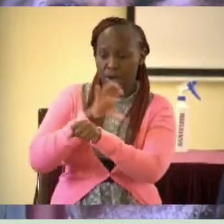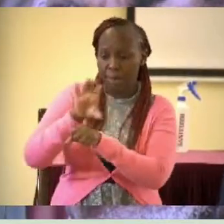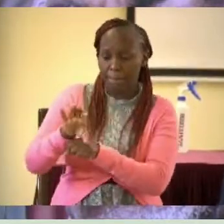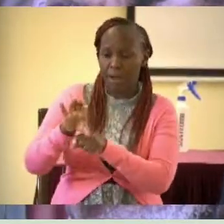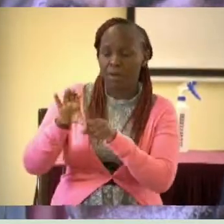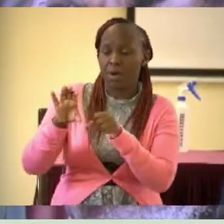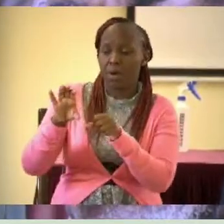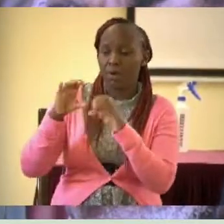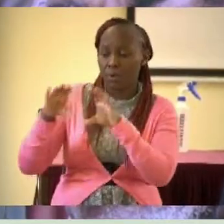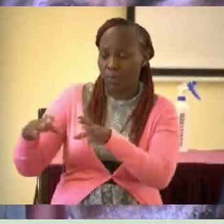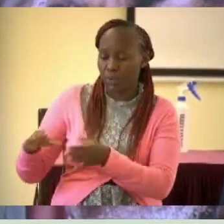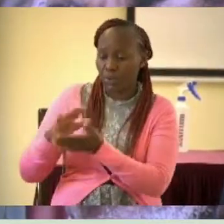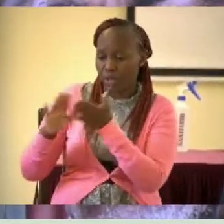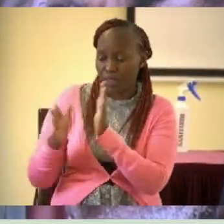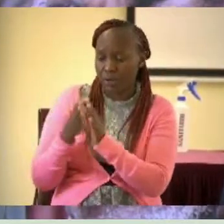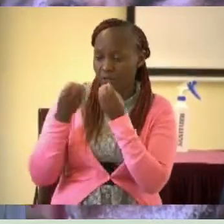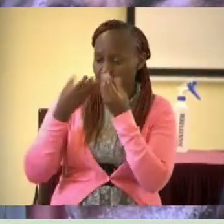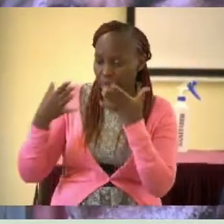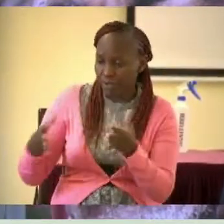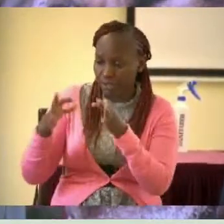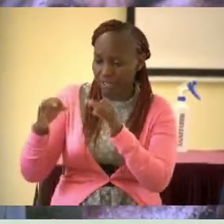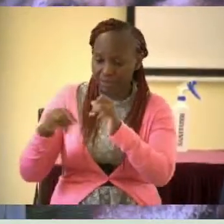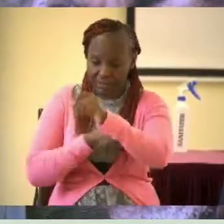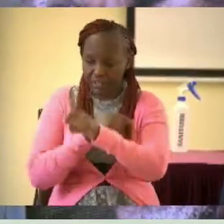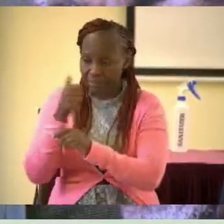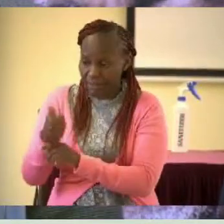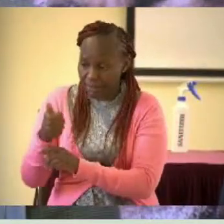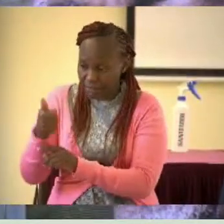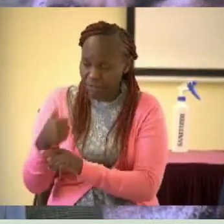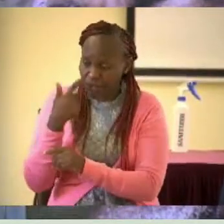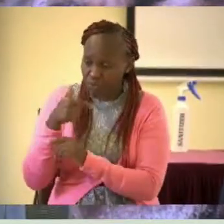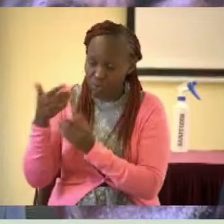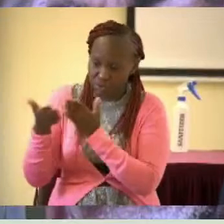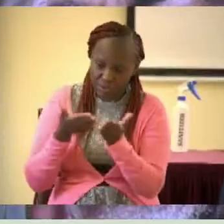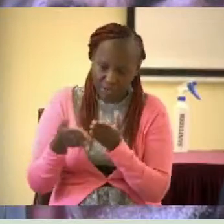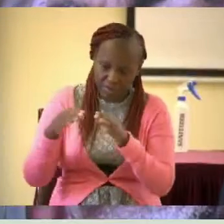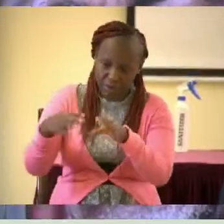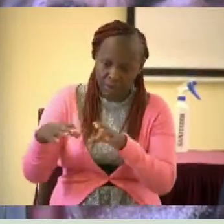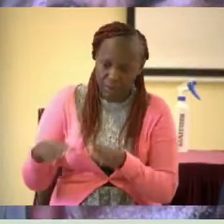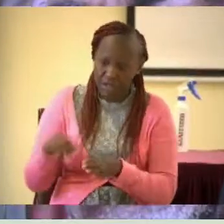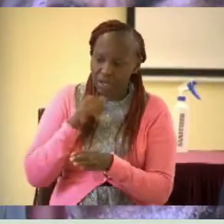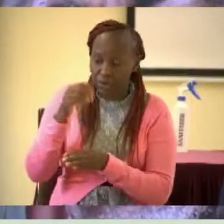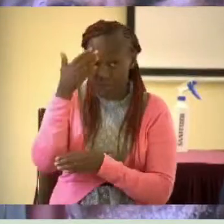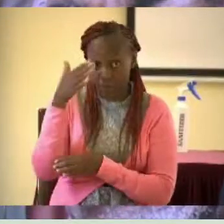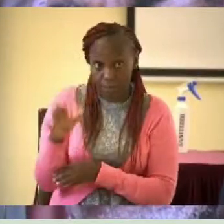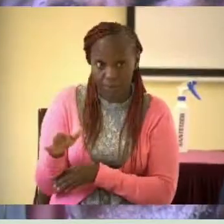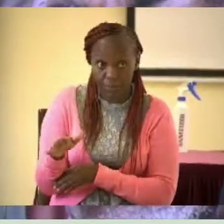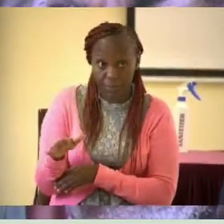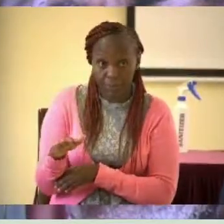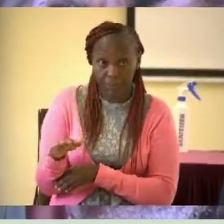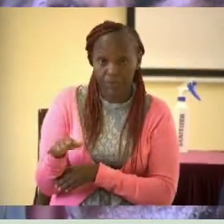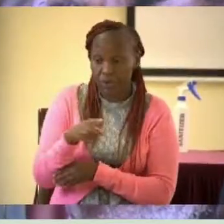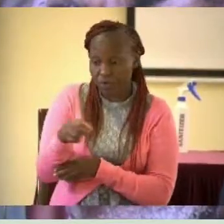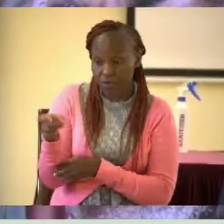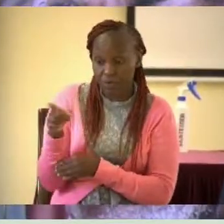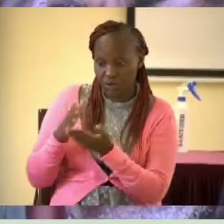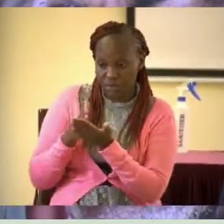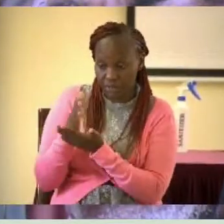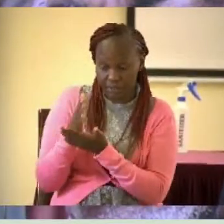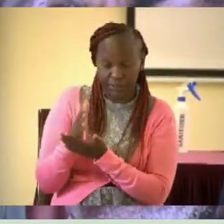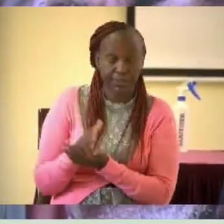legal information if the chiefs themselves who are supposed to be serving them are not aware of those